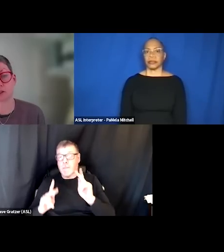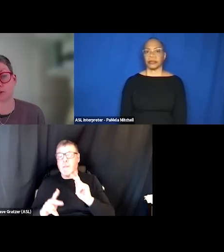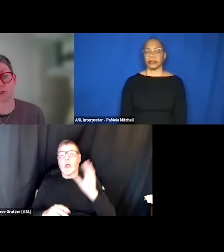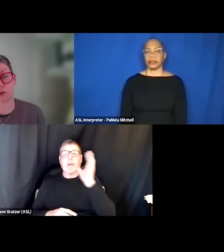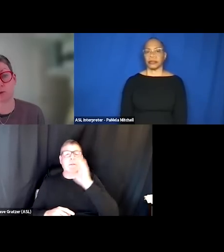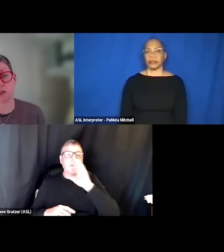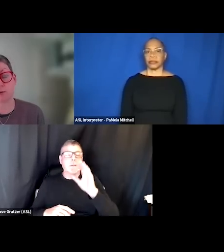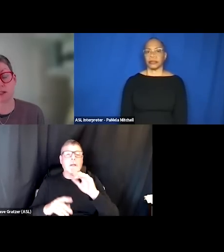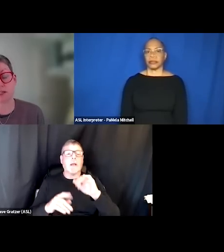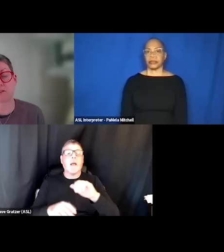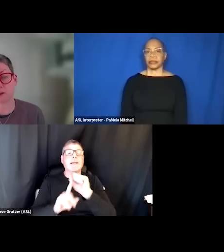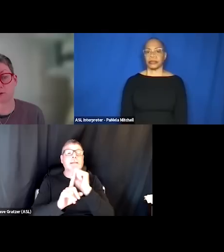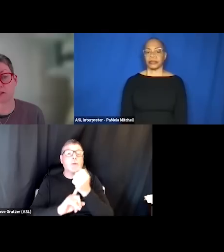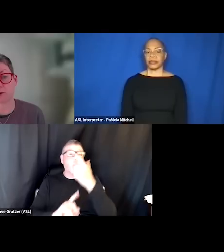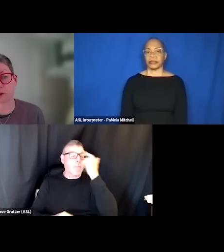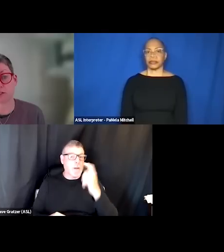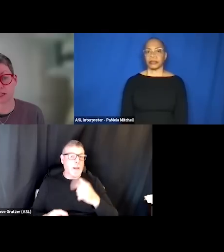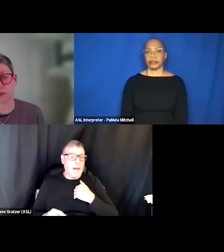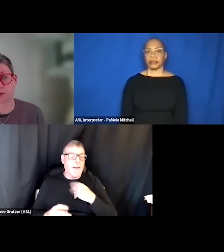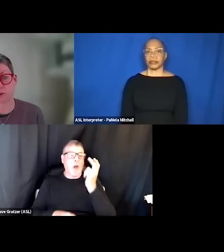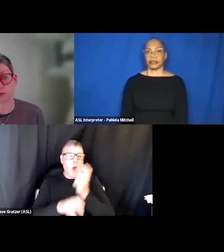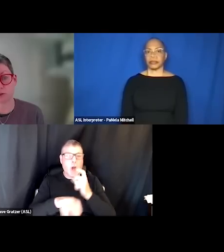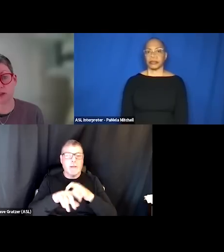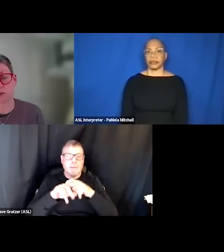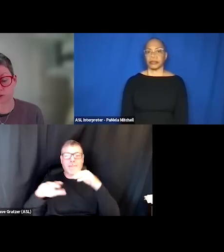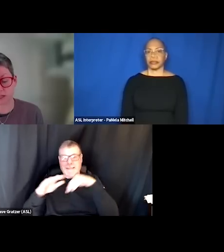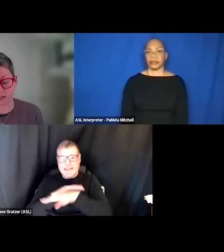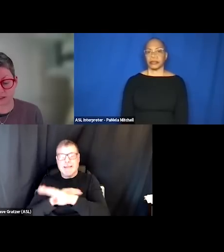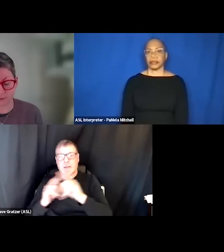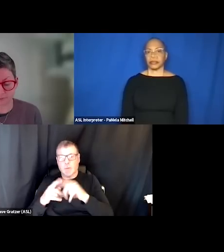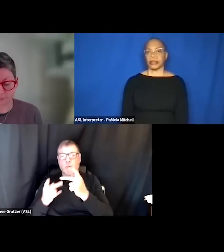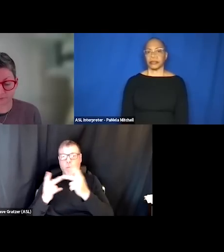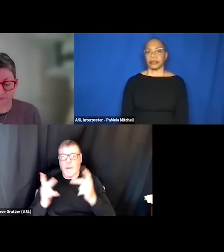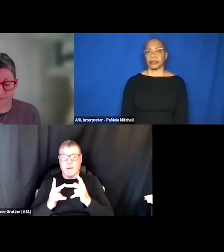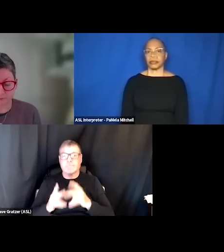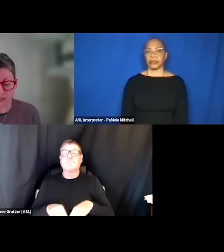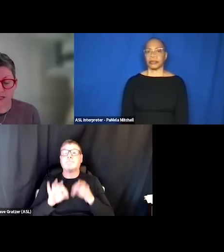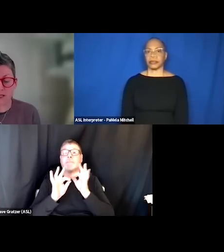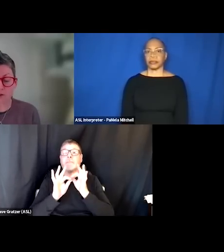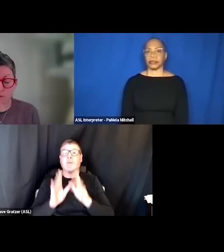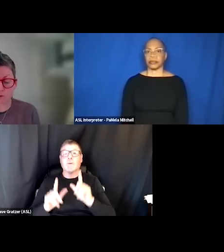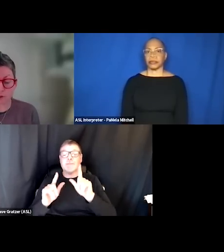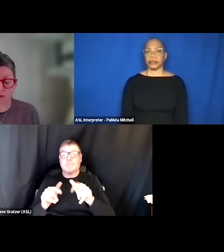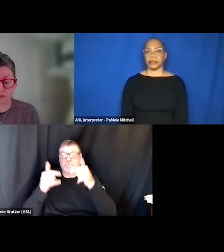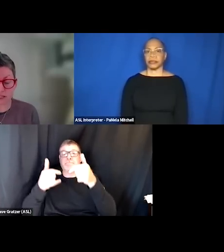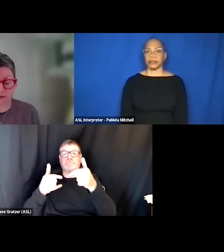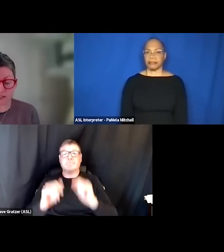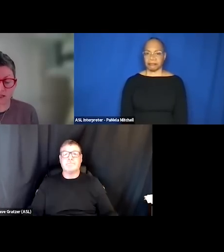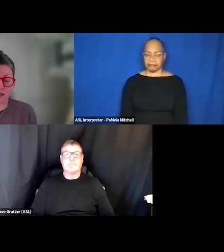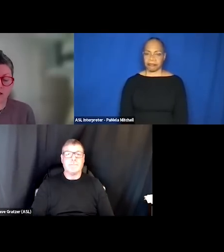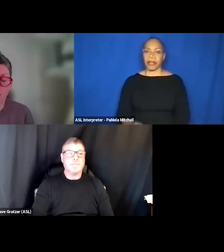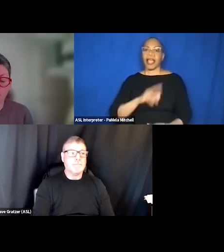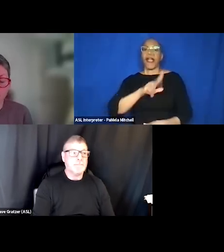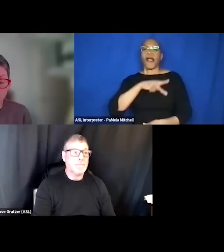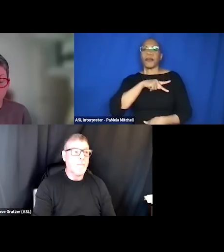an unsheltered situation because they have had great difficulty getting into a sheltered space or staying there. In terms of personal